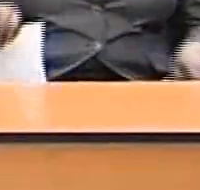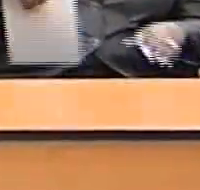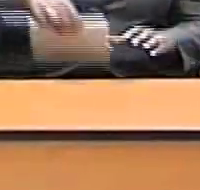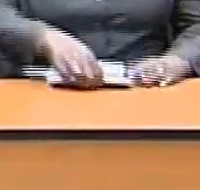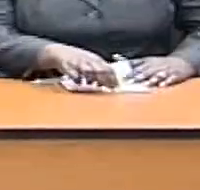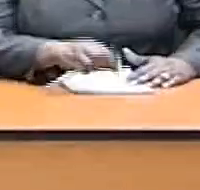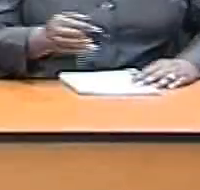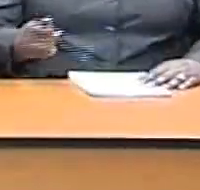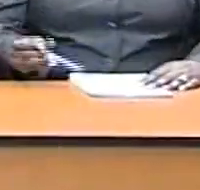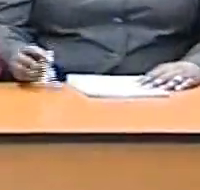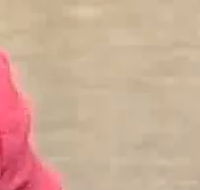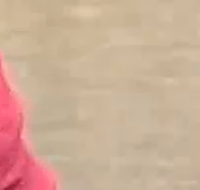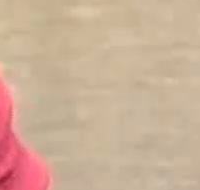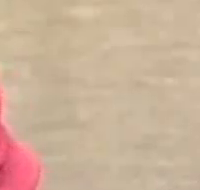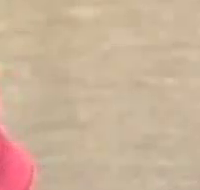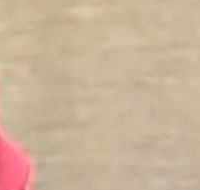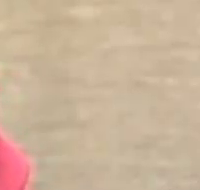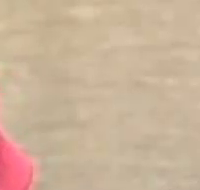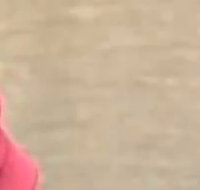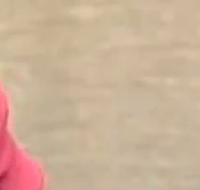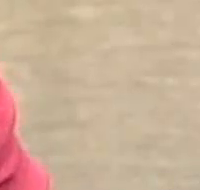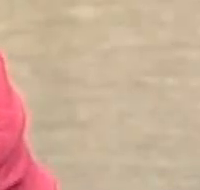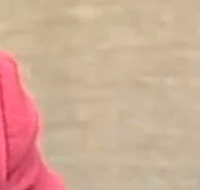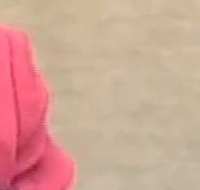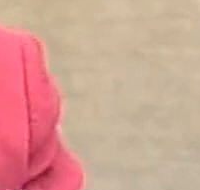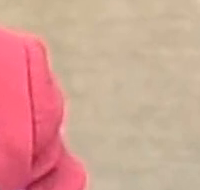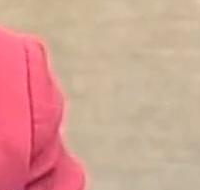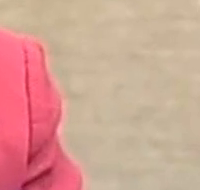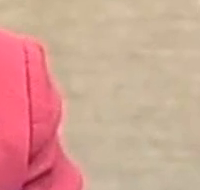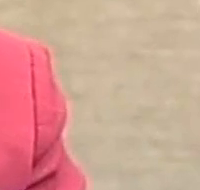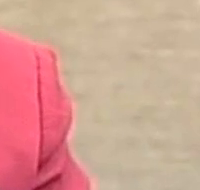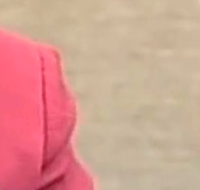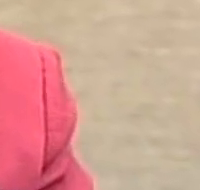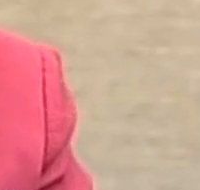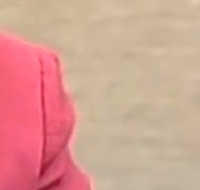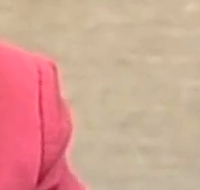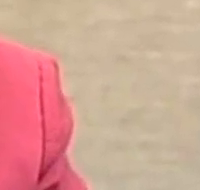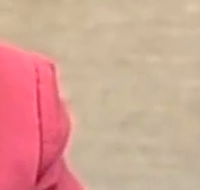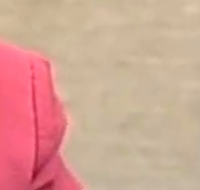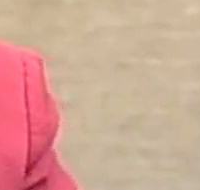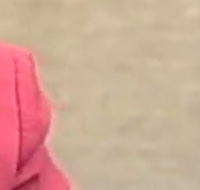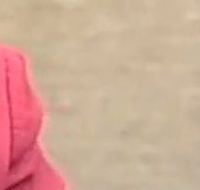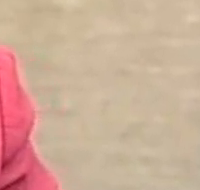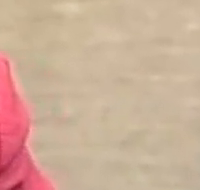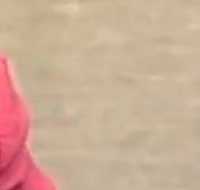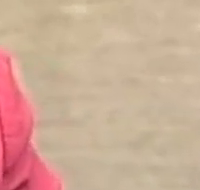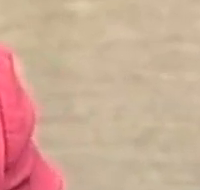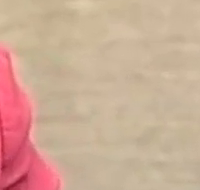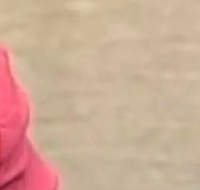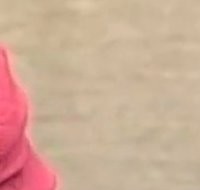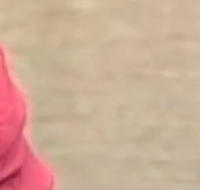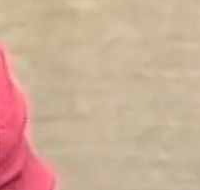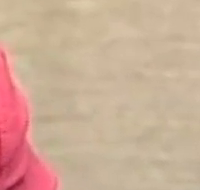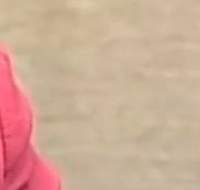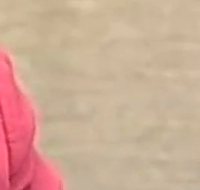arm-twisting the other arms of government. The Speaker's ruling is not just right when it supports us. It is right